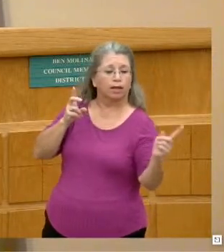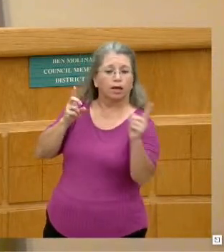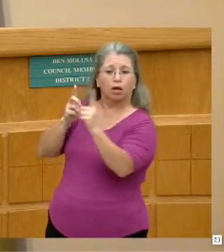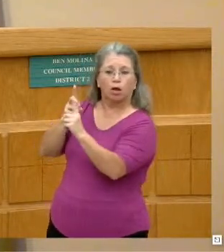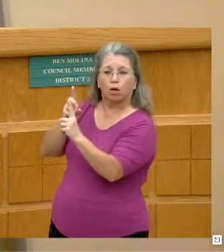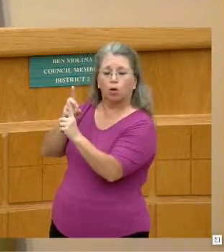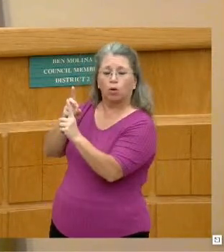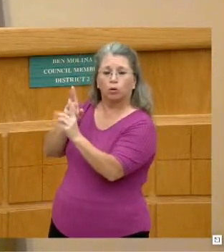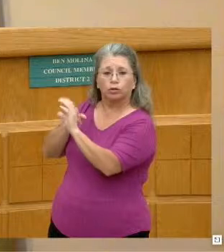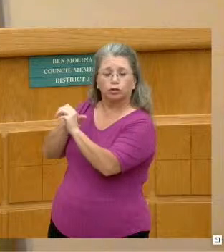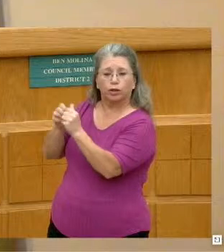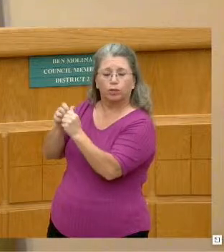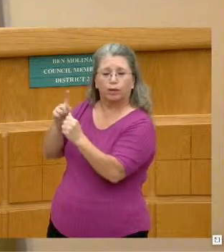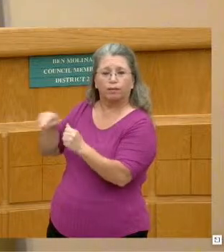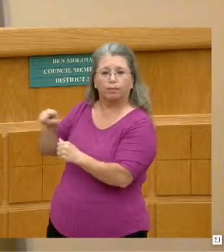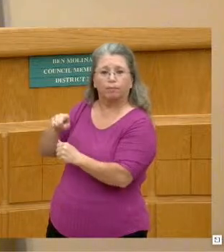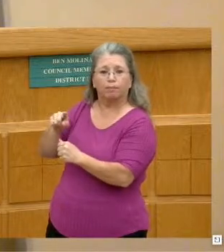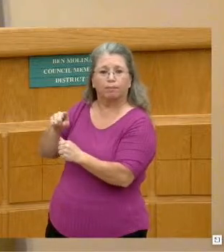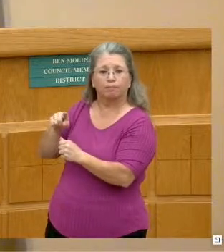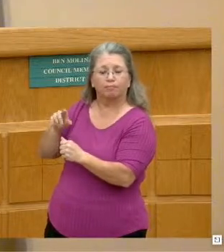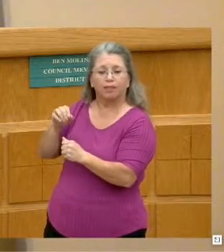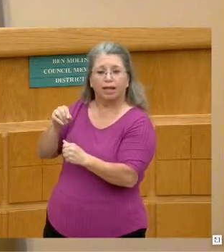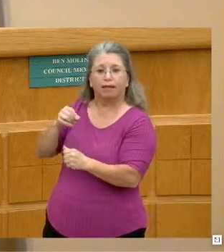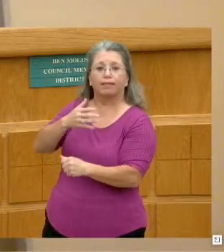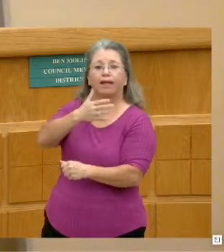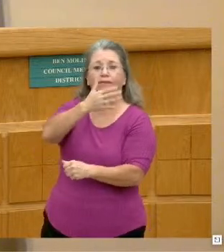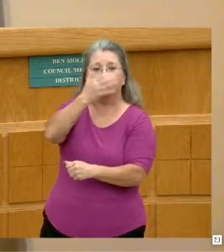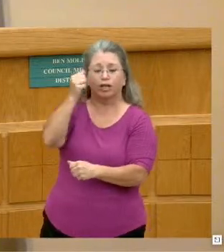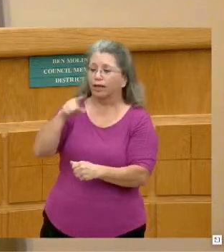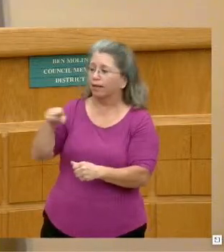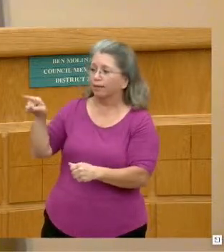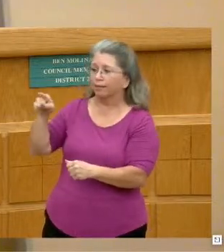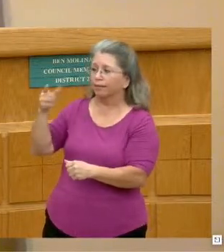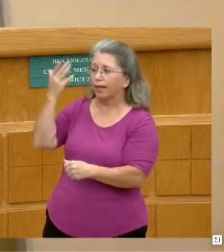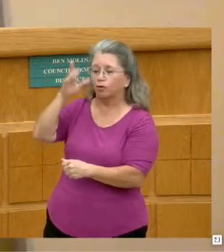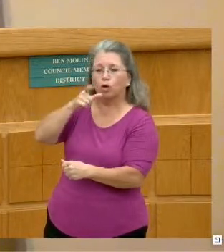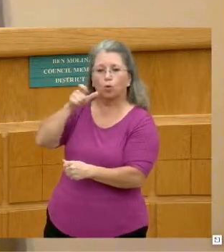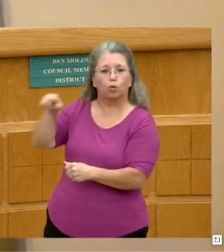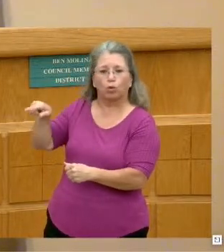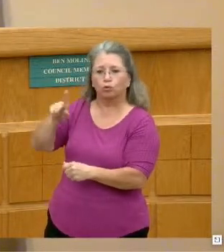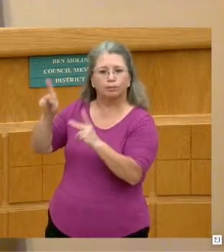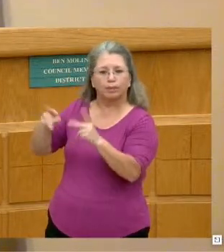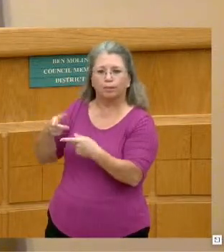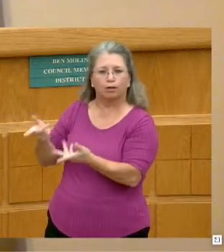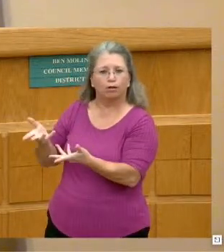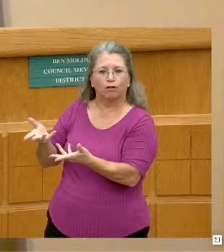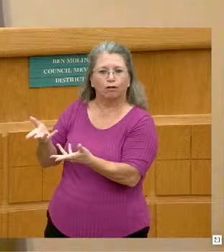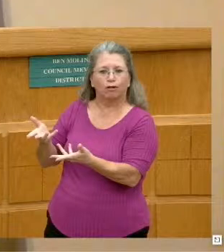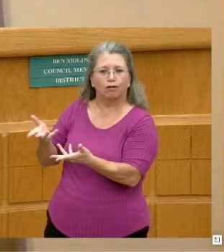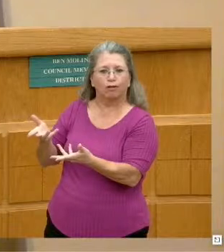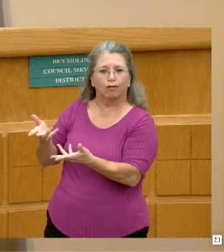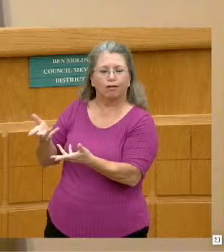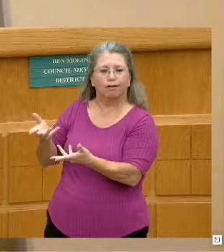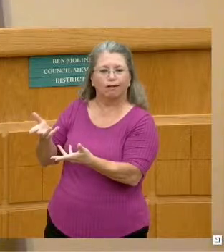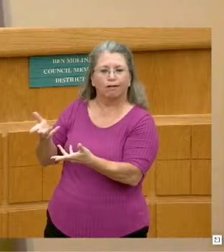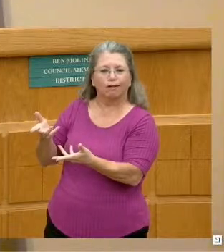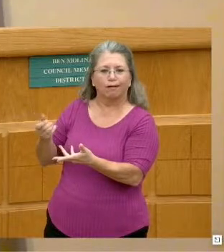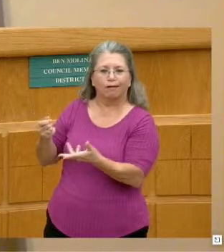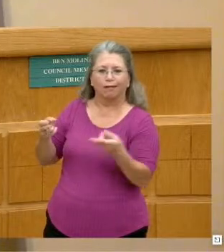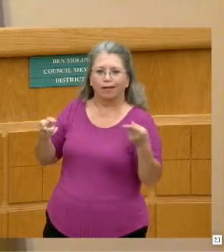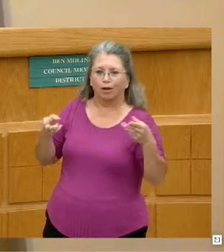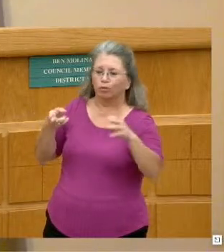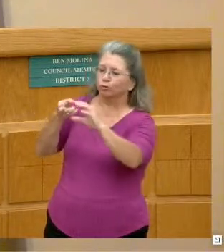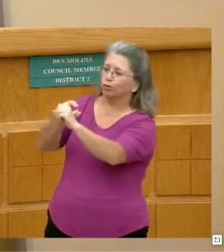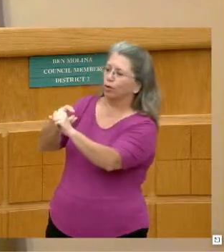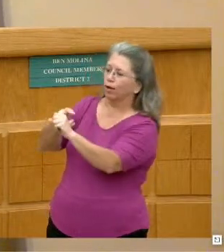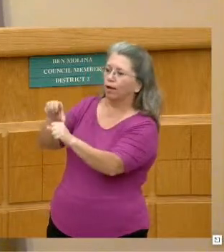They honestly forget that these are individuals that they don't know, and they just start having a conversation. It's like they go back to how